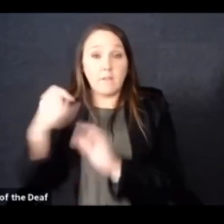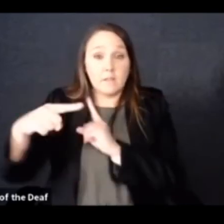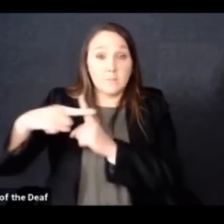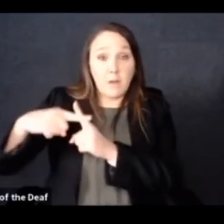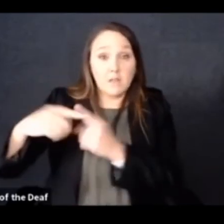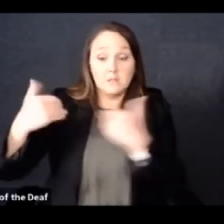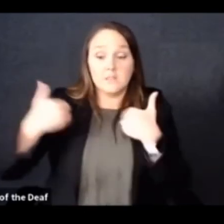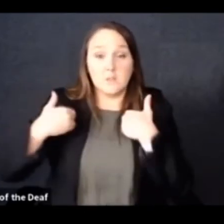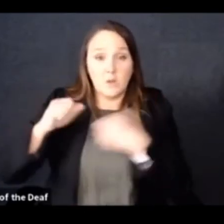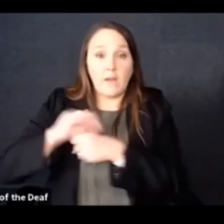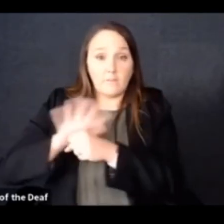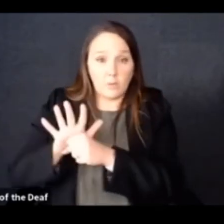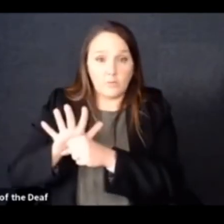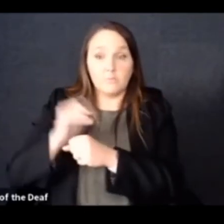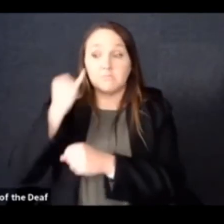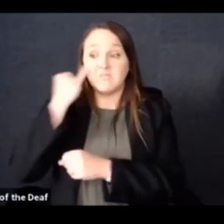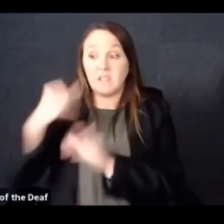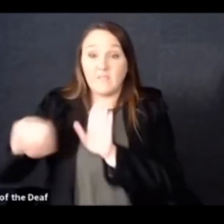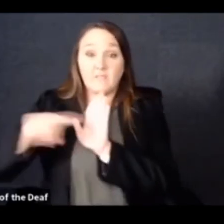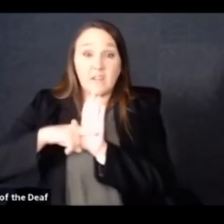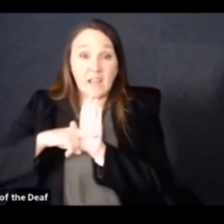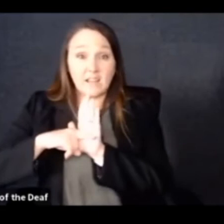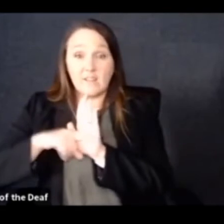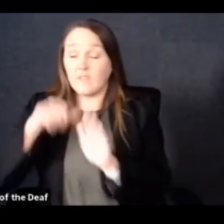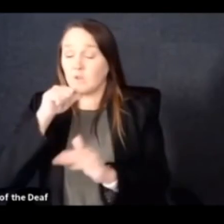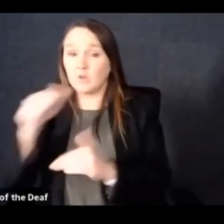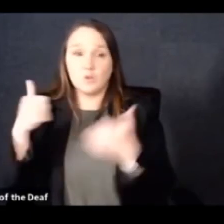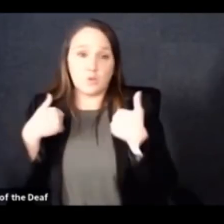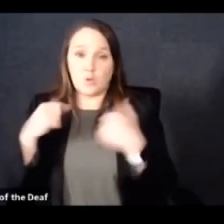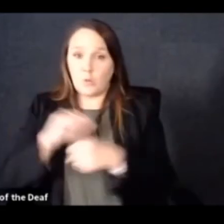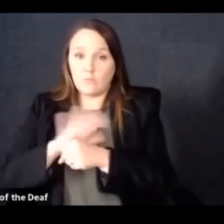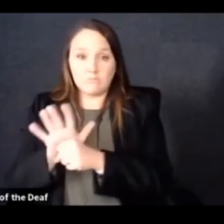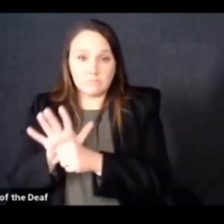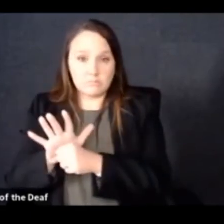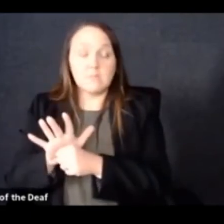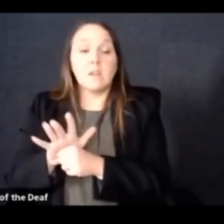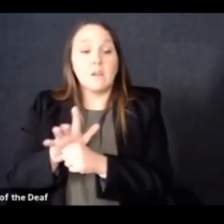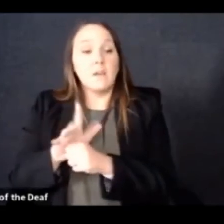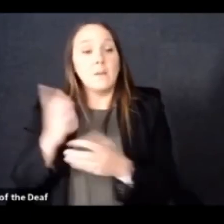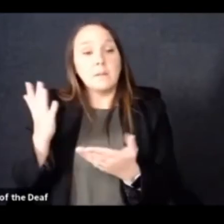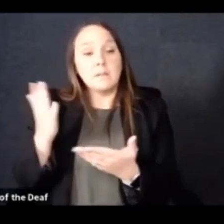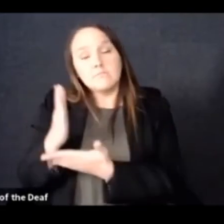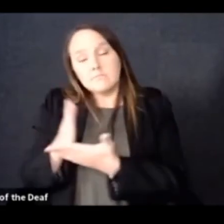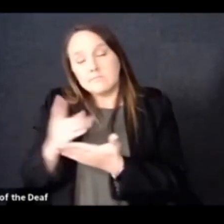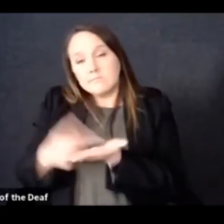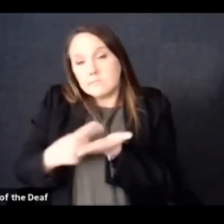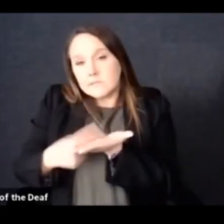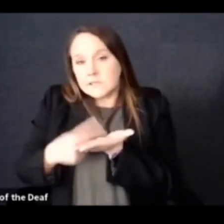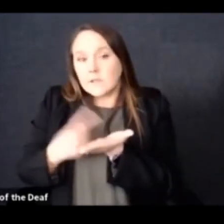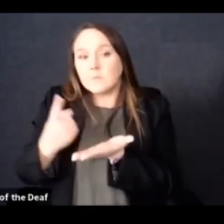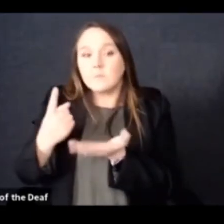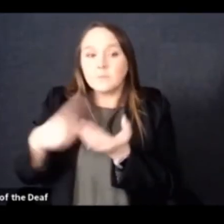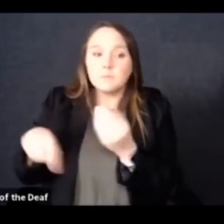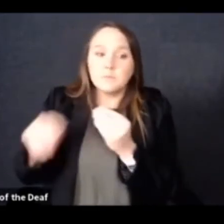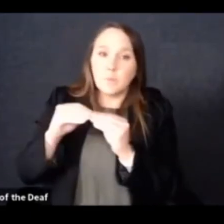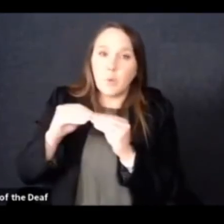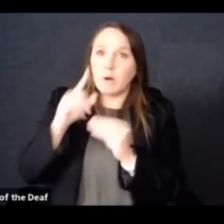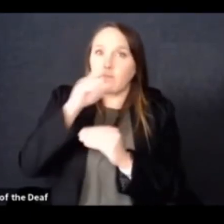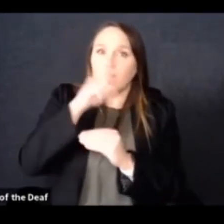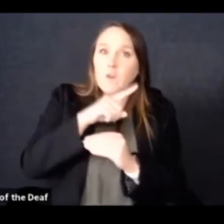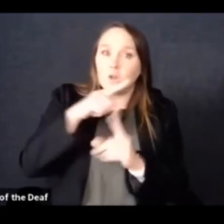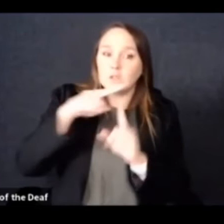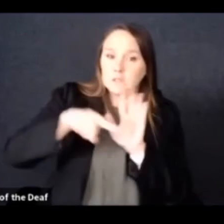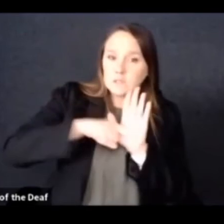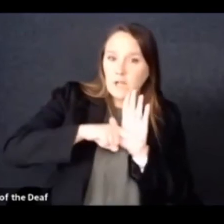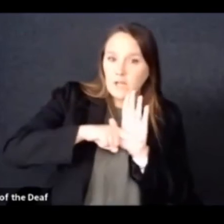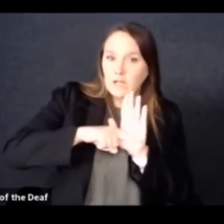the disease. If it's negative, you probably don't have the disease, although there sometimes are more false negatives than there